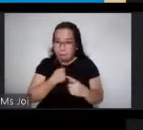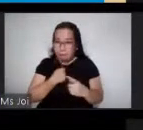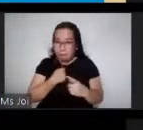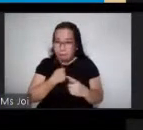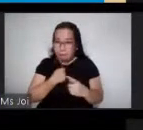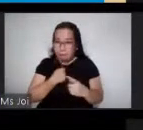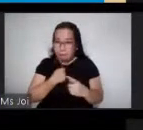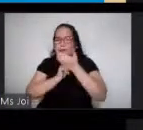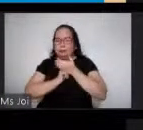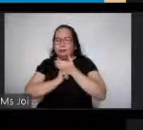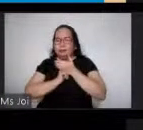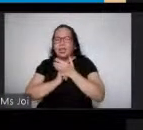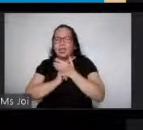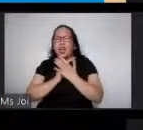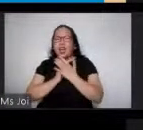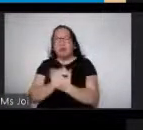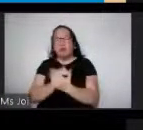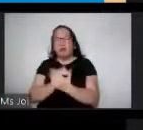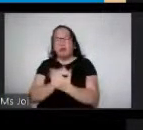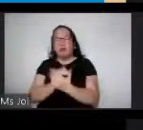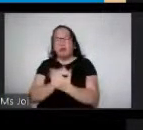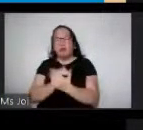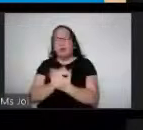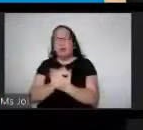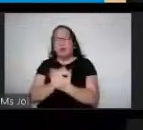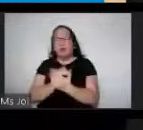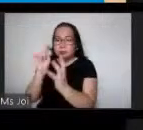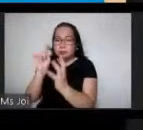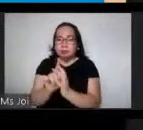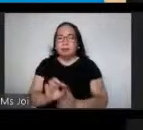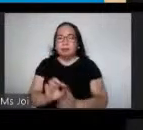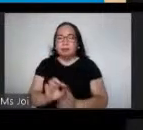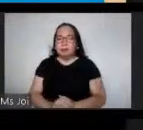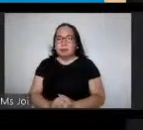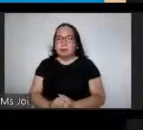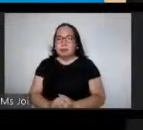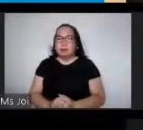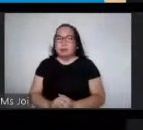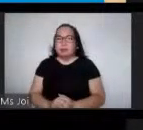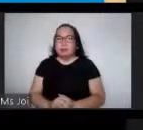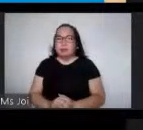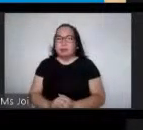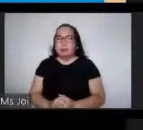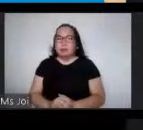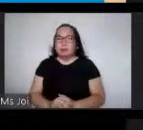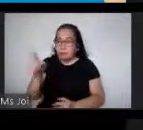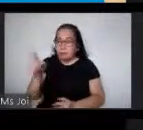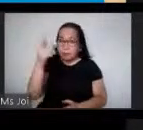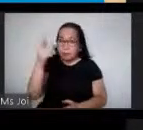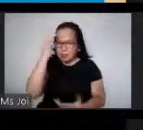people na may symptoms na. And the same is kung